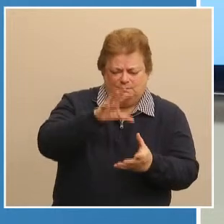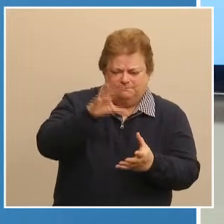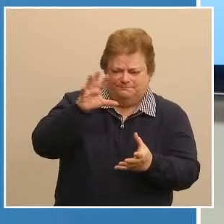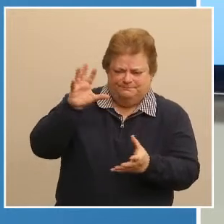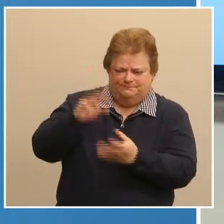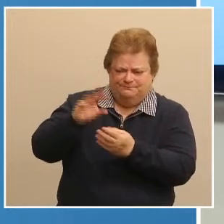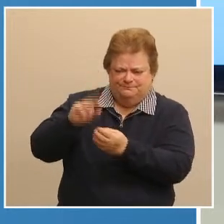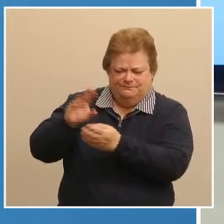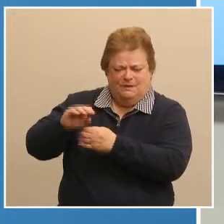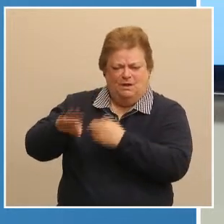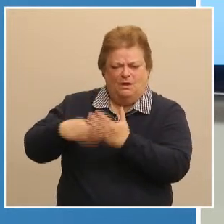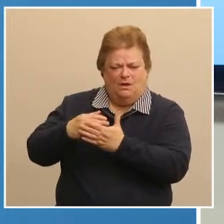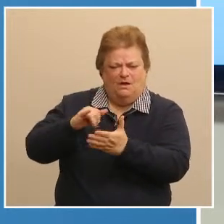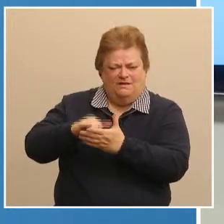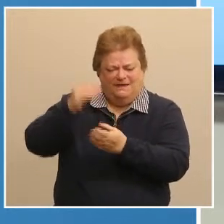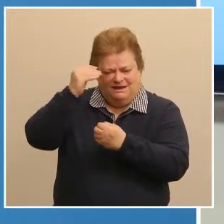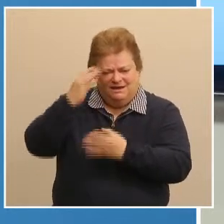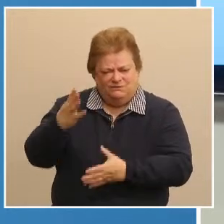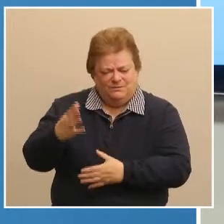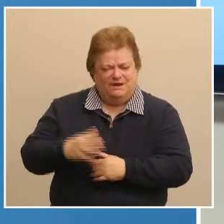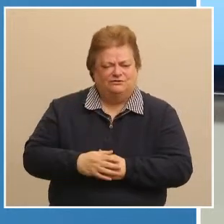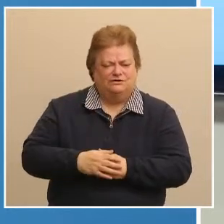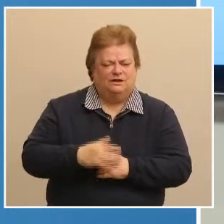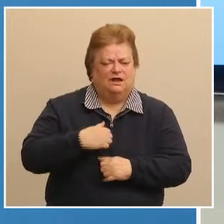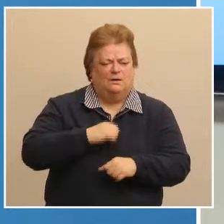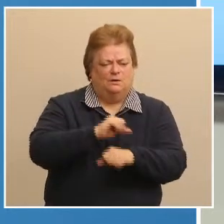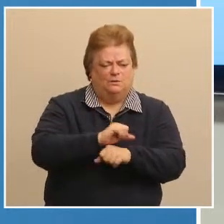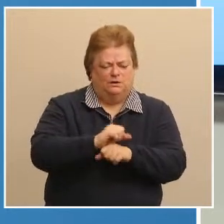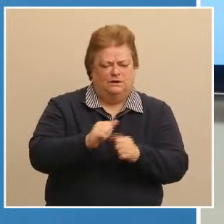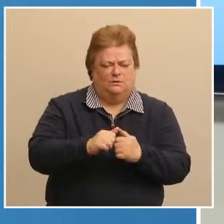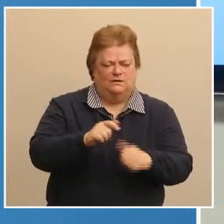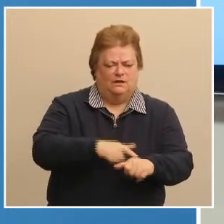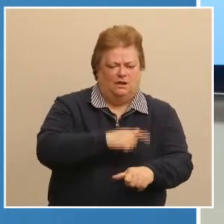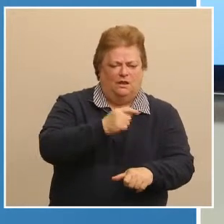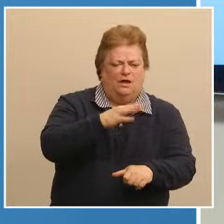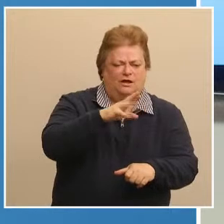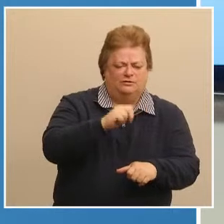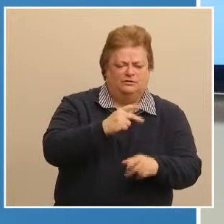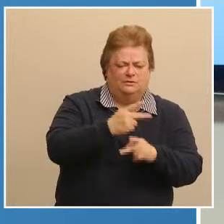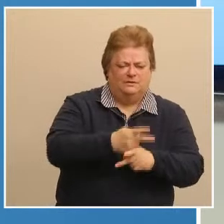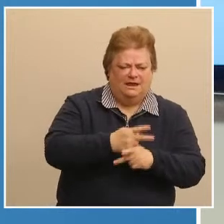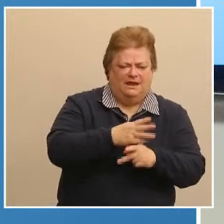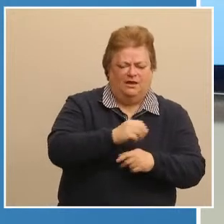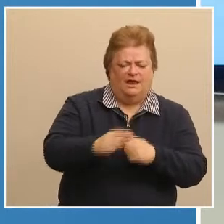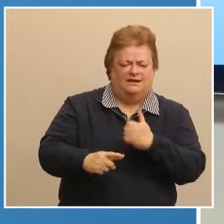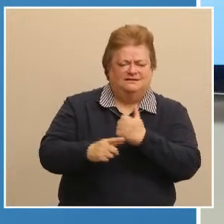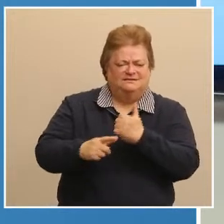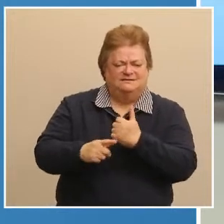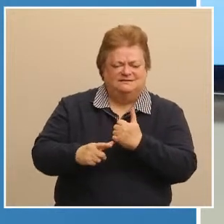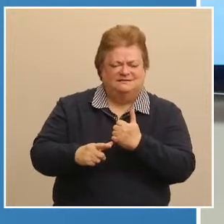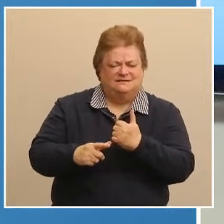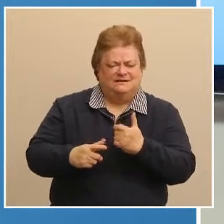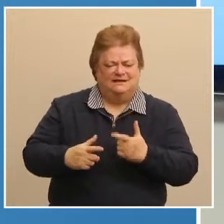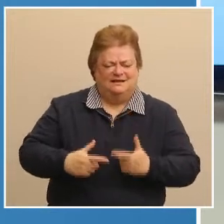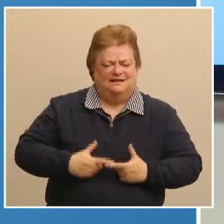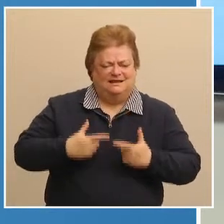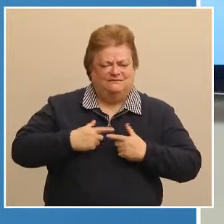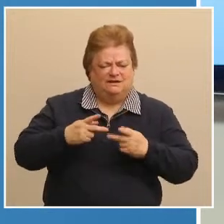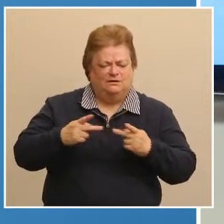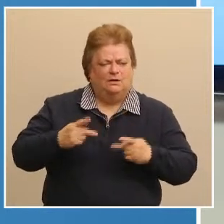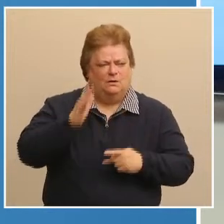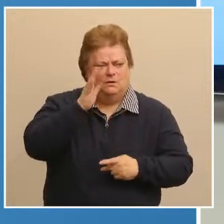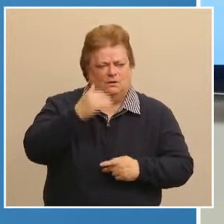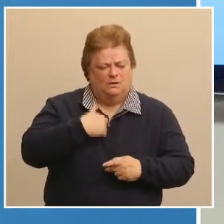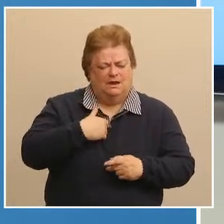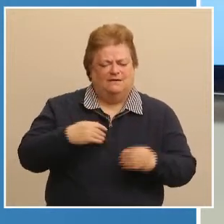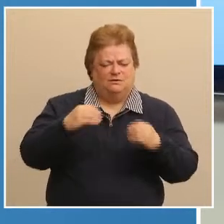information, as well as we're working with our long-term care centers and assisted livings. And so we'll have more information for